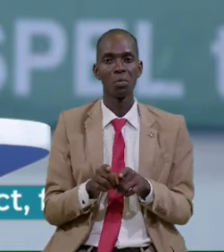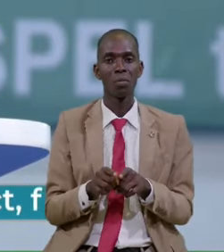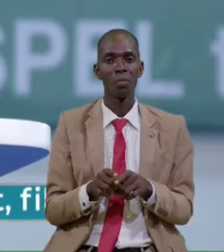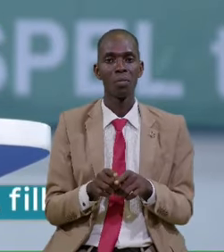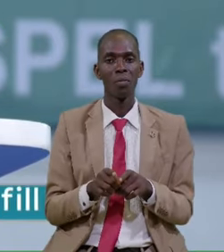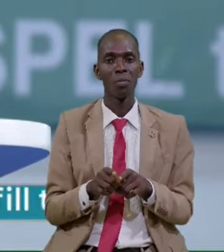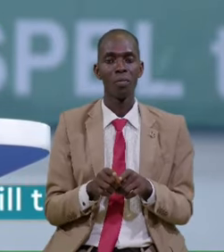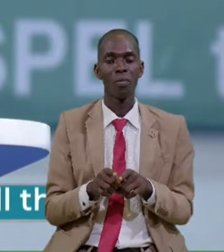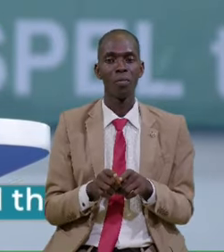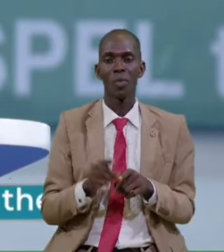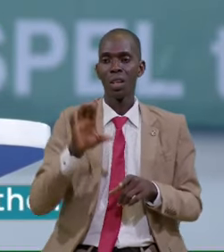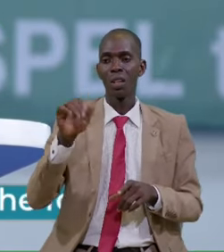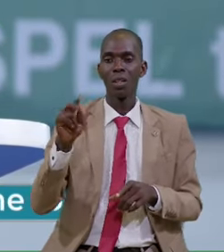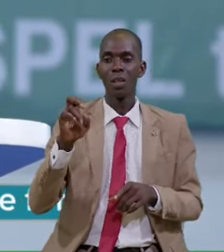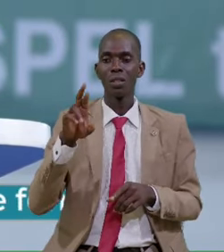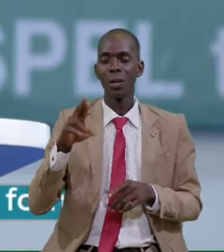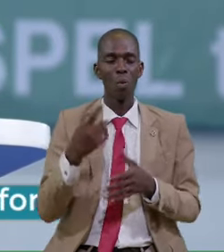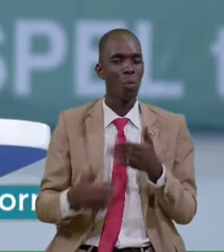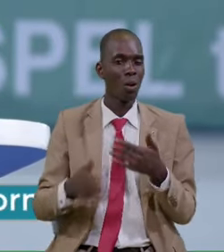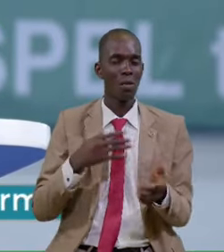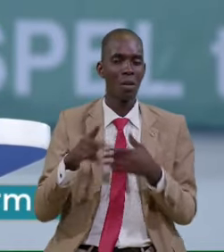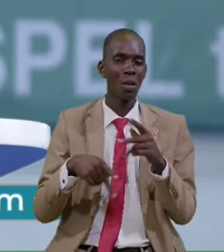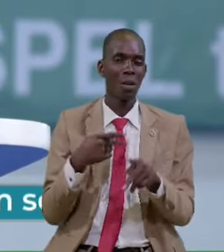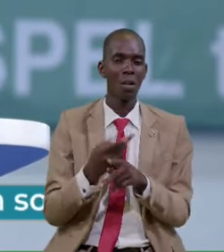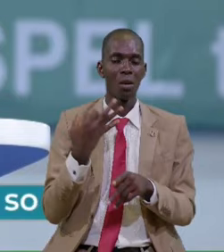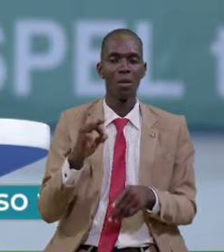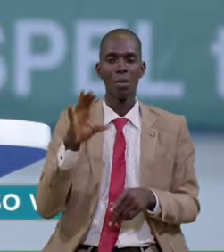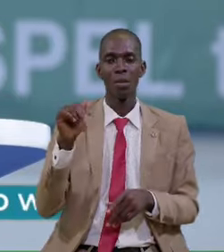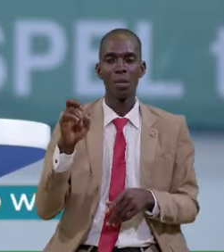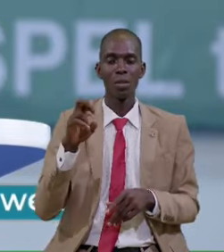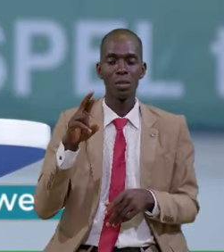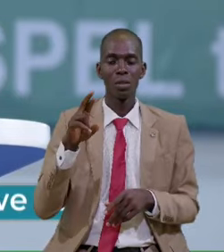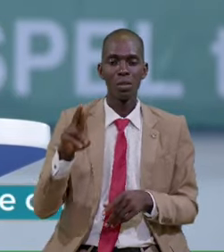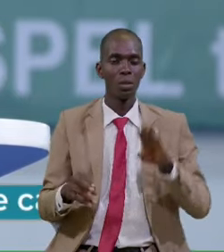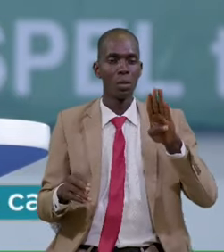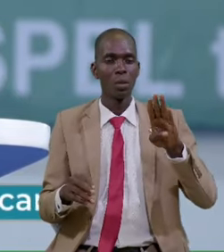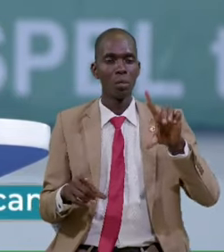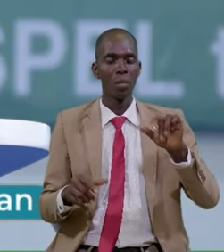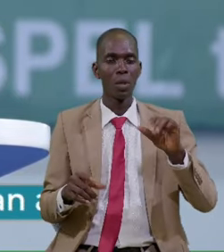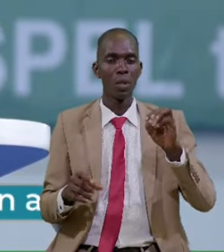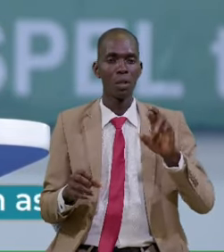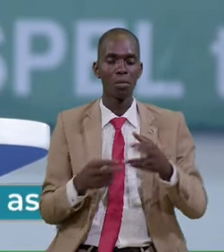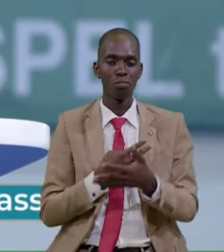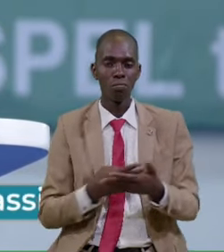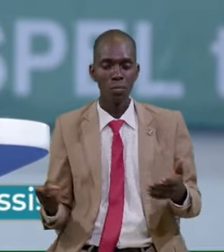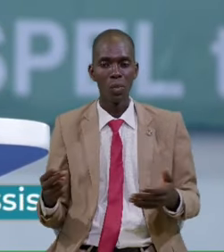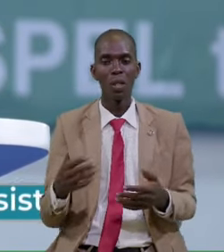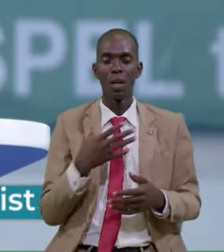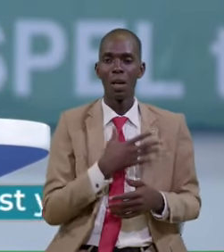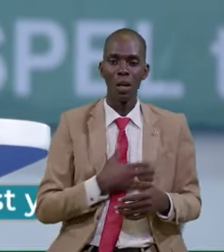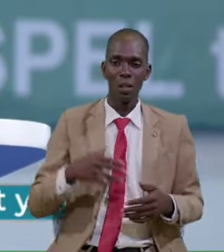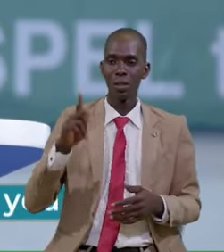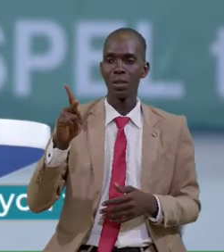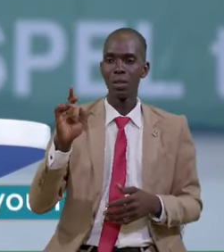pancreatic cancer, whatever it is, bladder failure, kidney failure, arthritis. I've had a man of